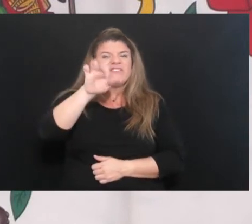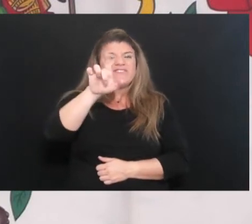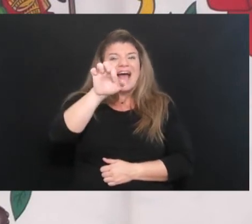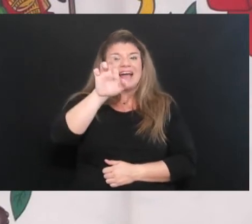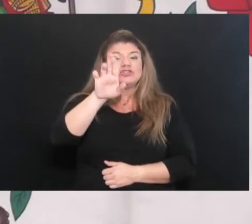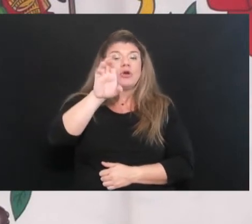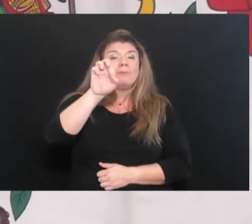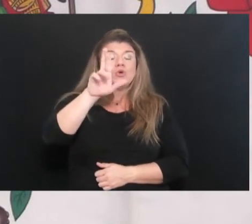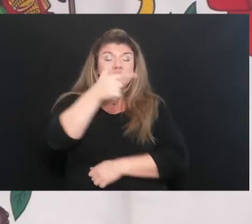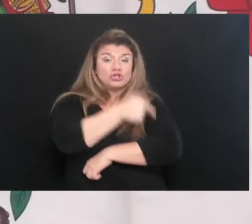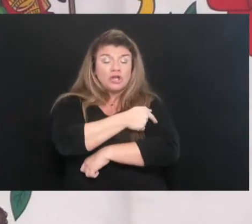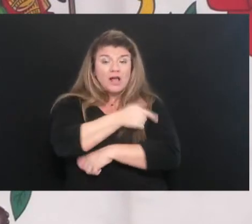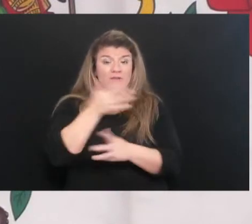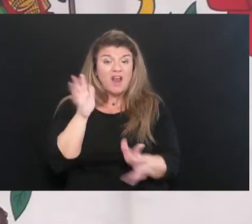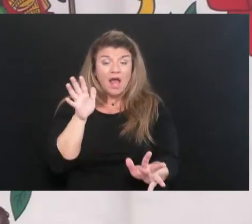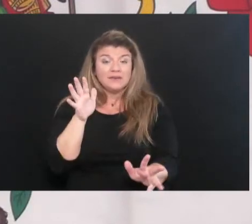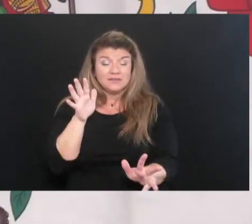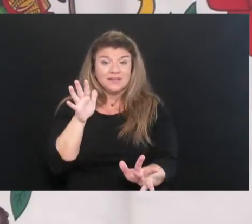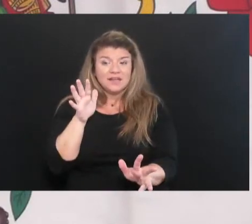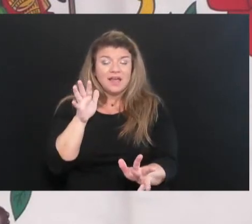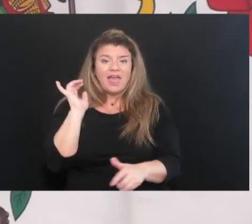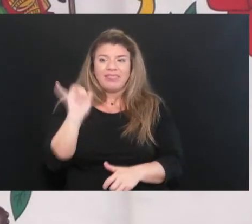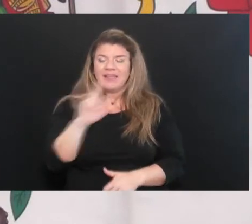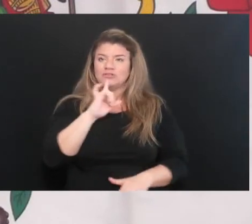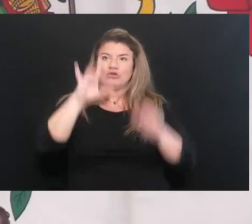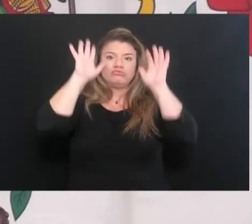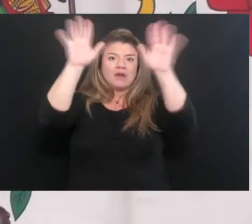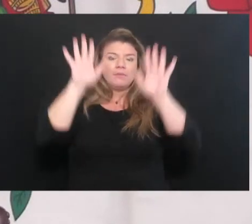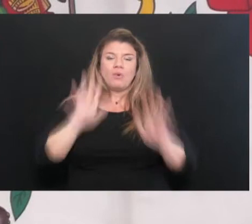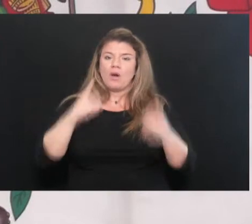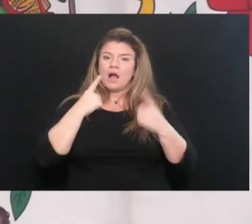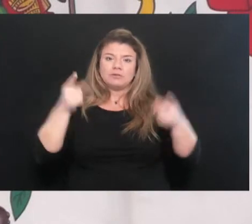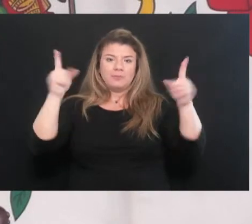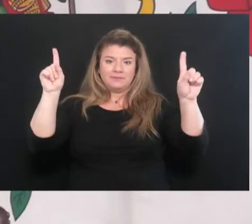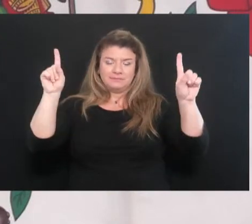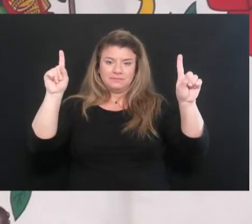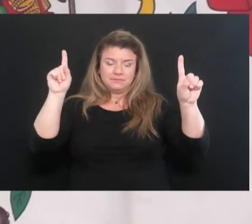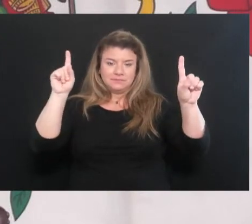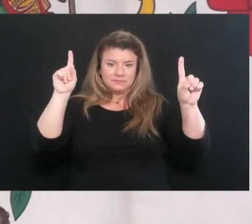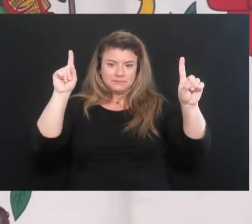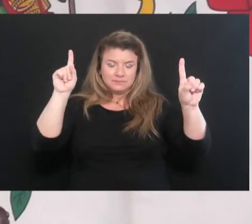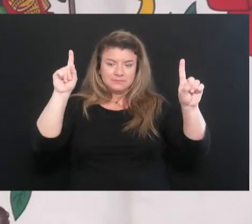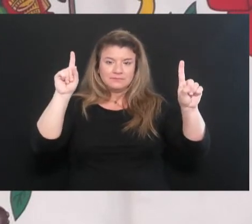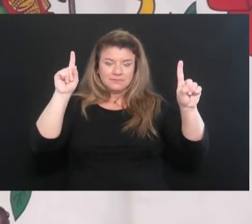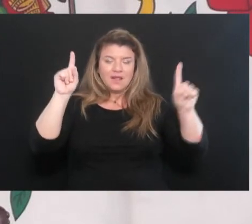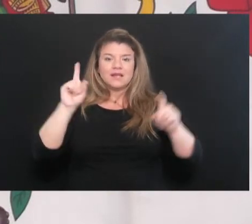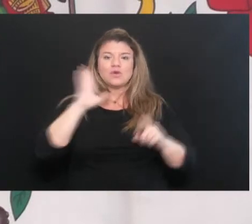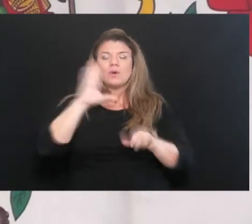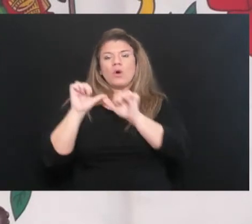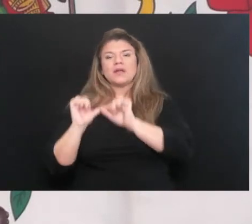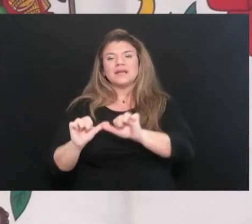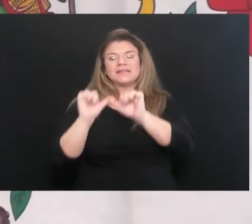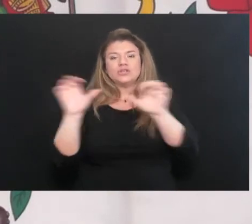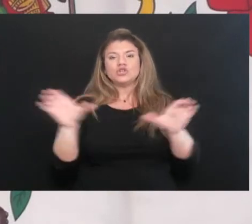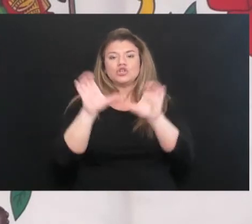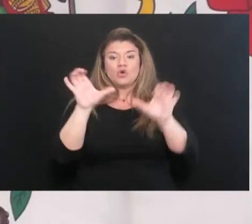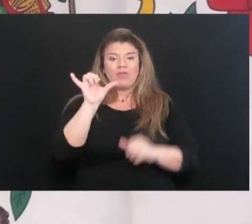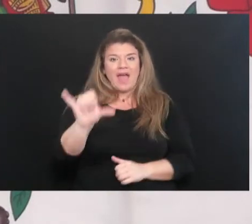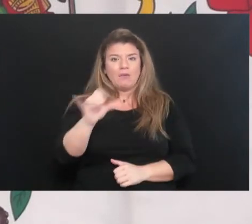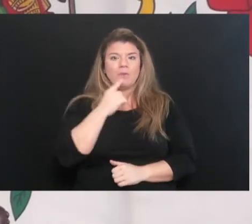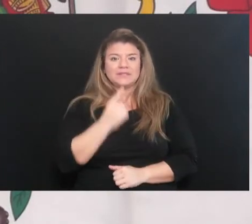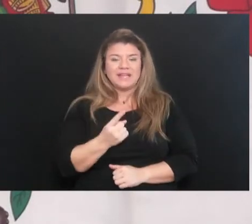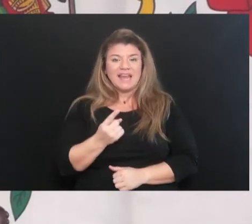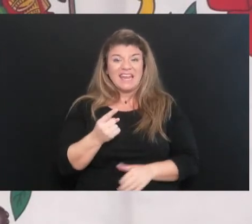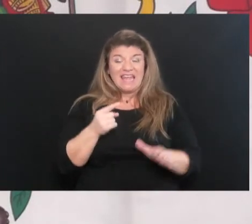booster shot and everything, and that is an incredible accomplishment. And so we continue to do just what I said. You know,